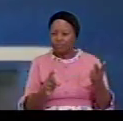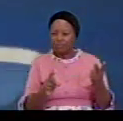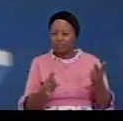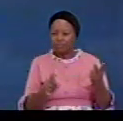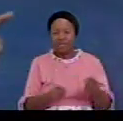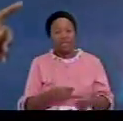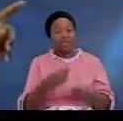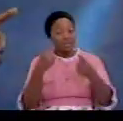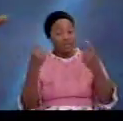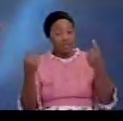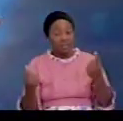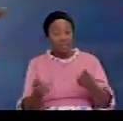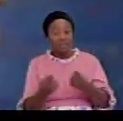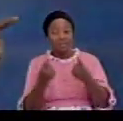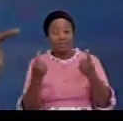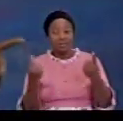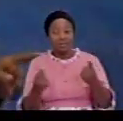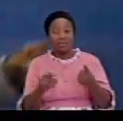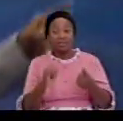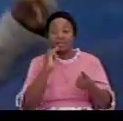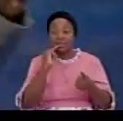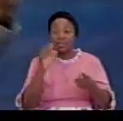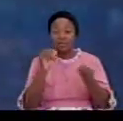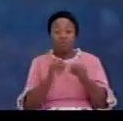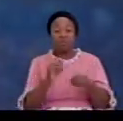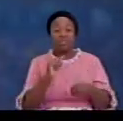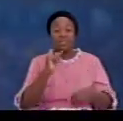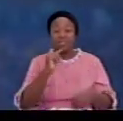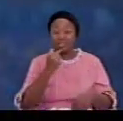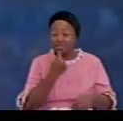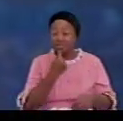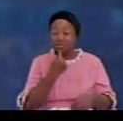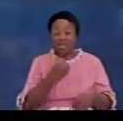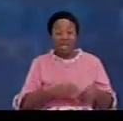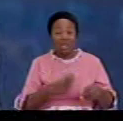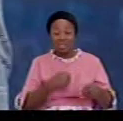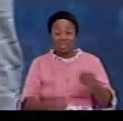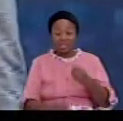Sin is more serious than sickness.